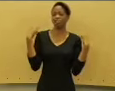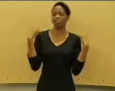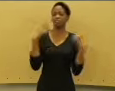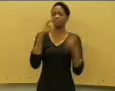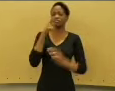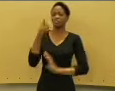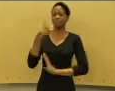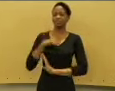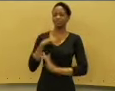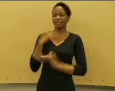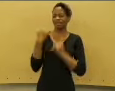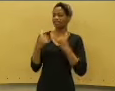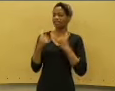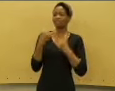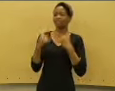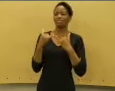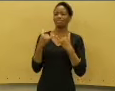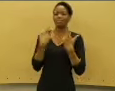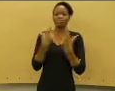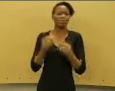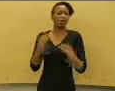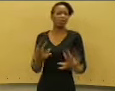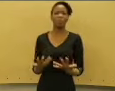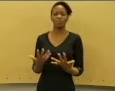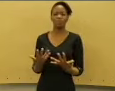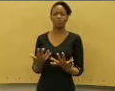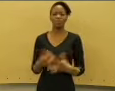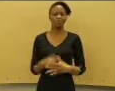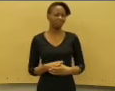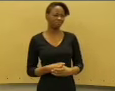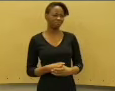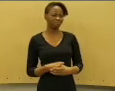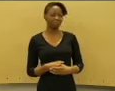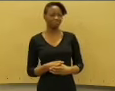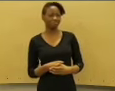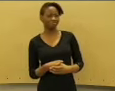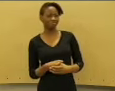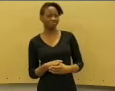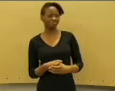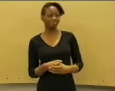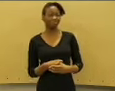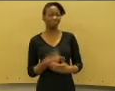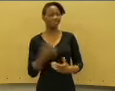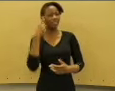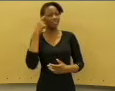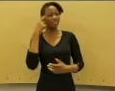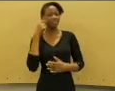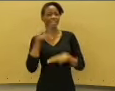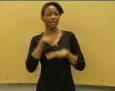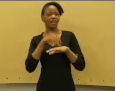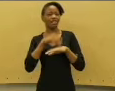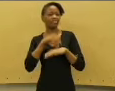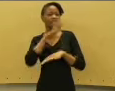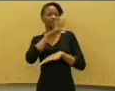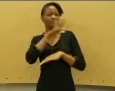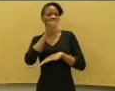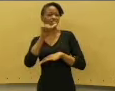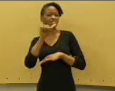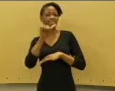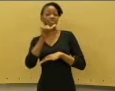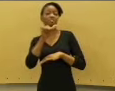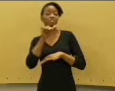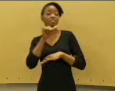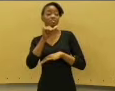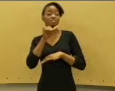going to have sex? I'm thinking, this is a woman in her 50s or 60s who's asking me, who's worked in the